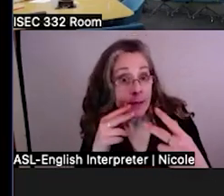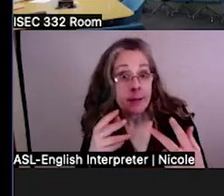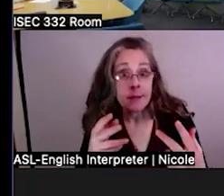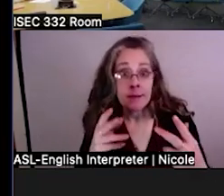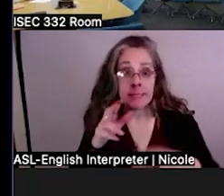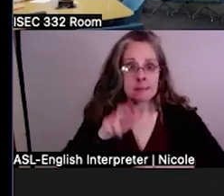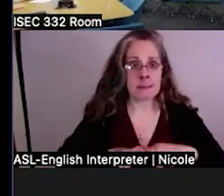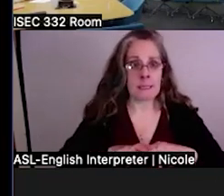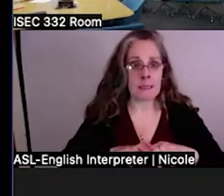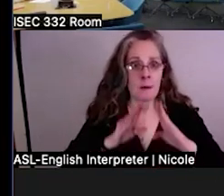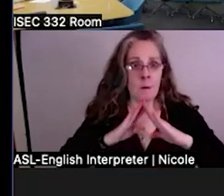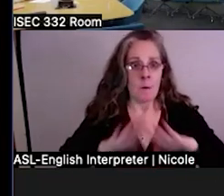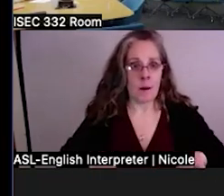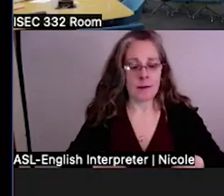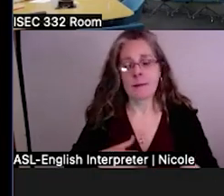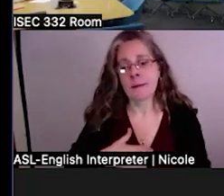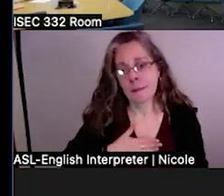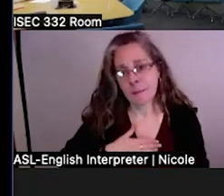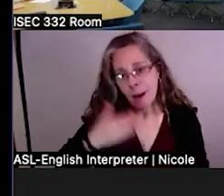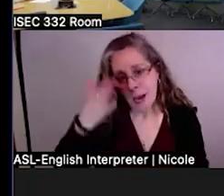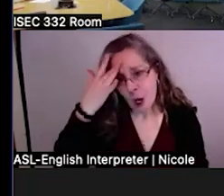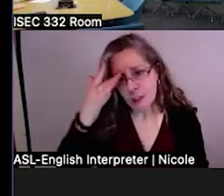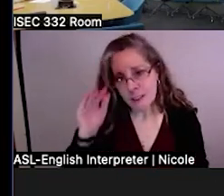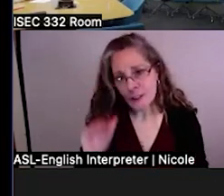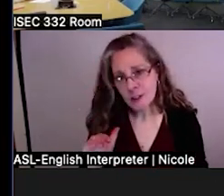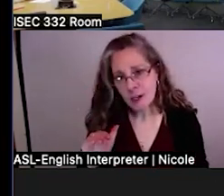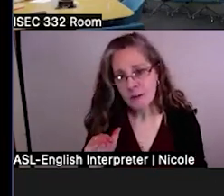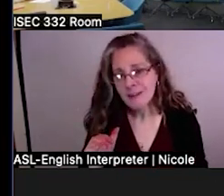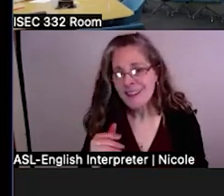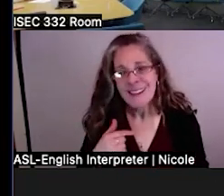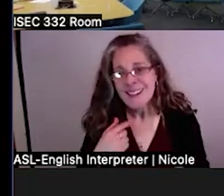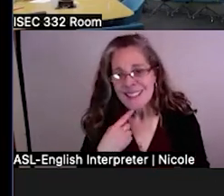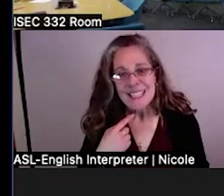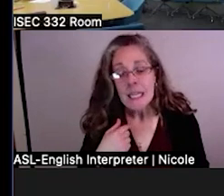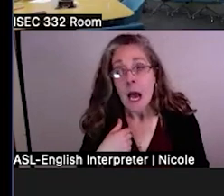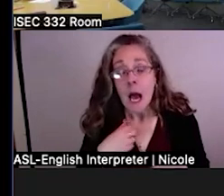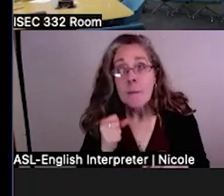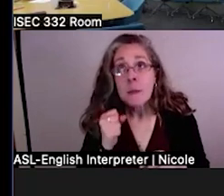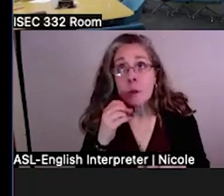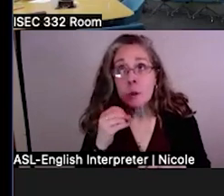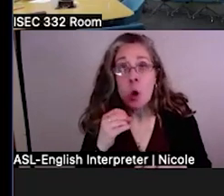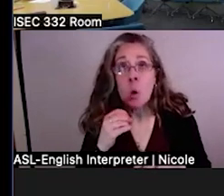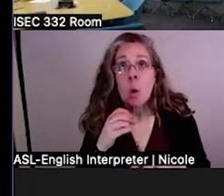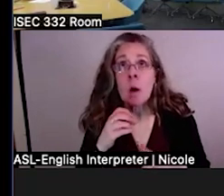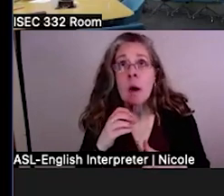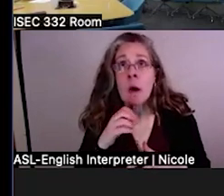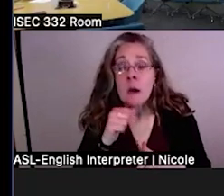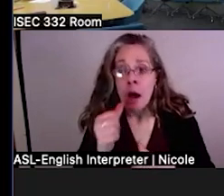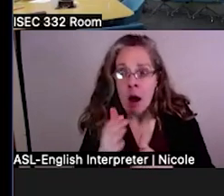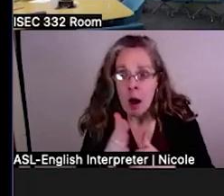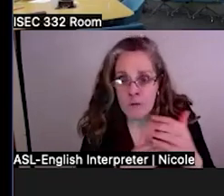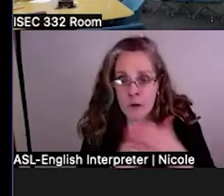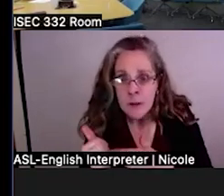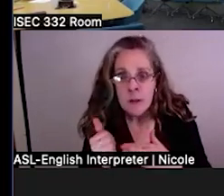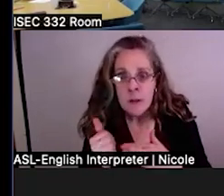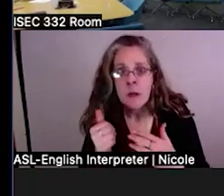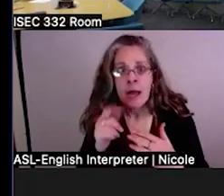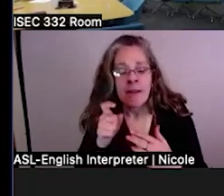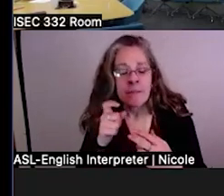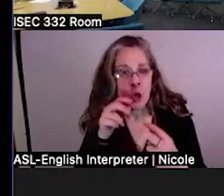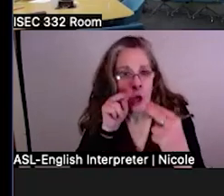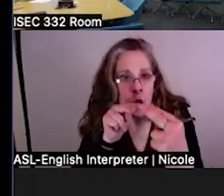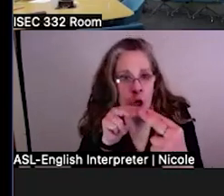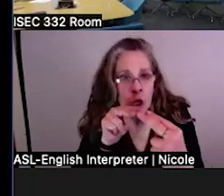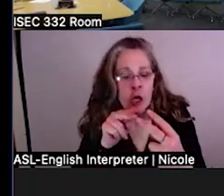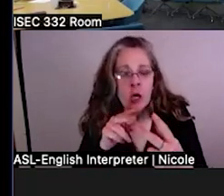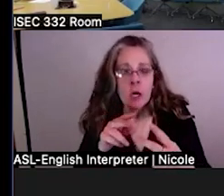my autistic child will say, that means I can't really listen to you because I'm so uncomfortable making myself look at you. Plus